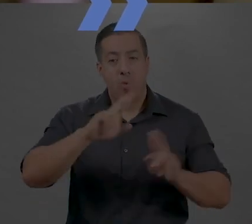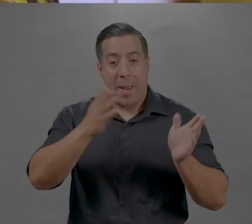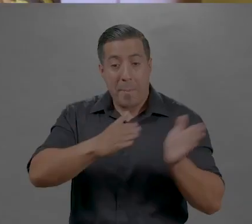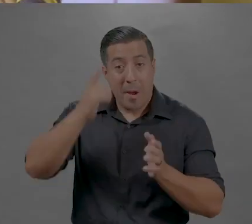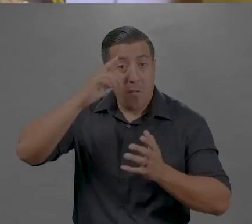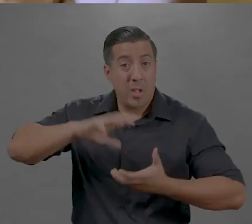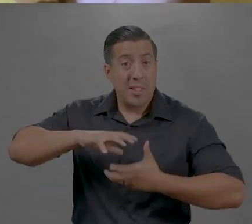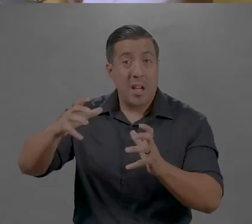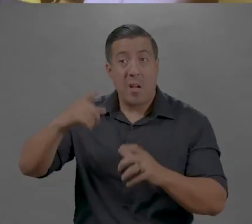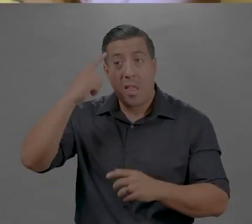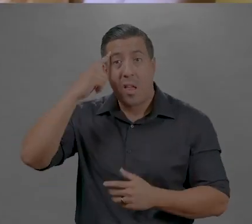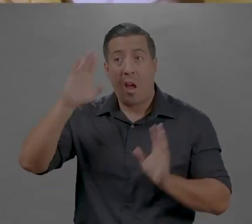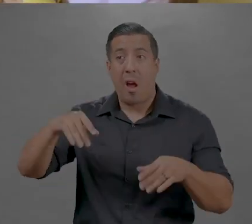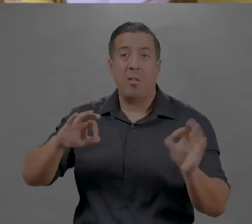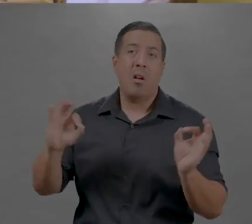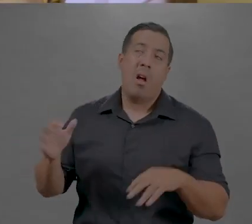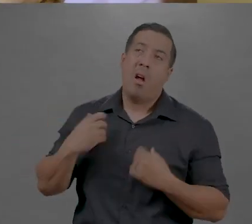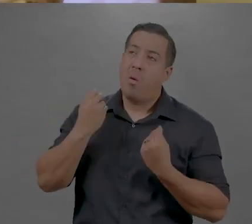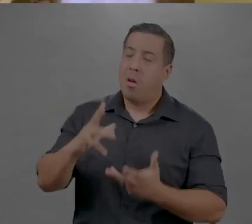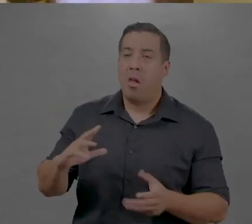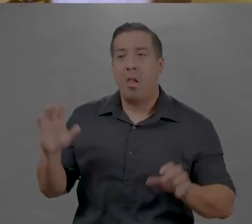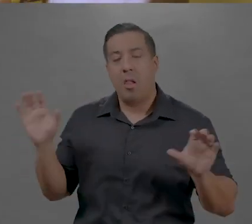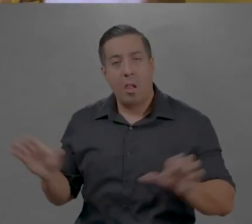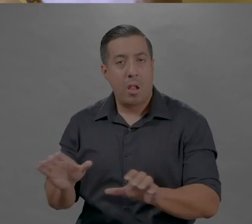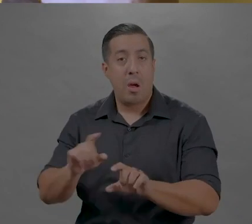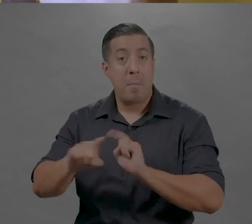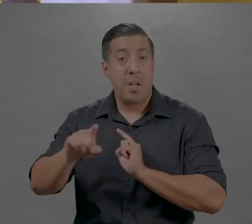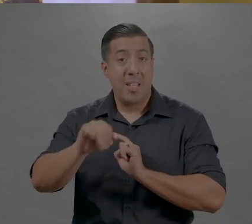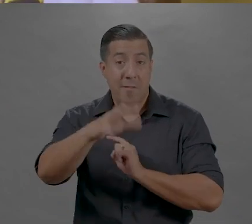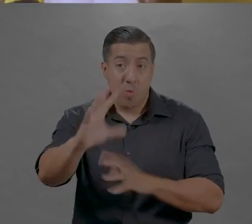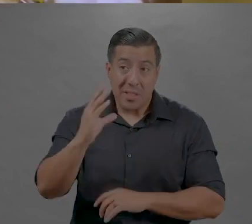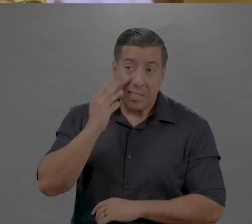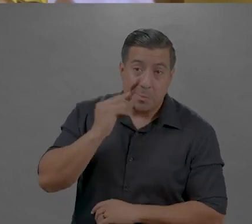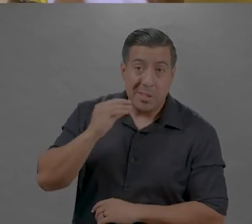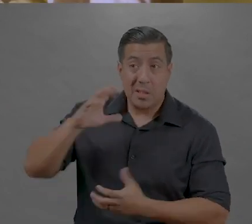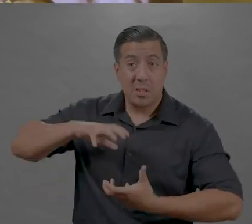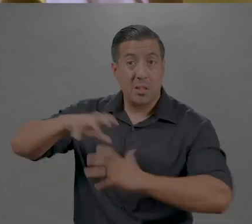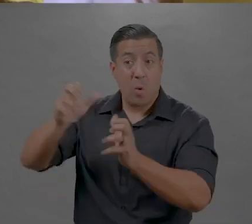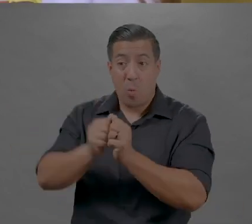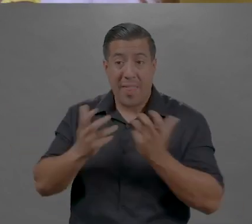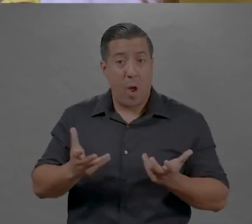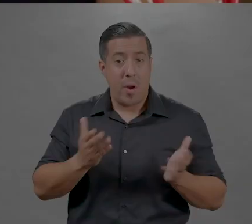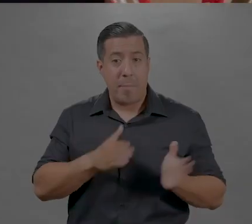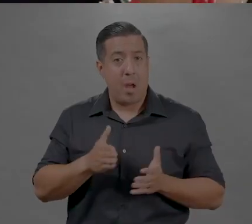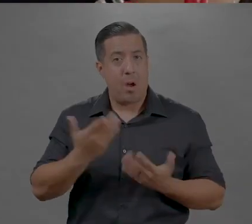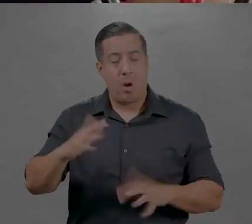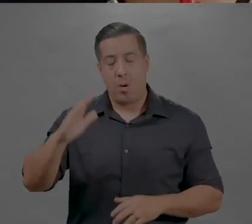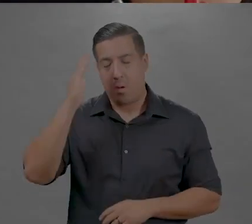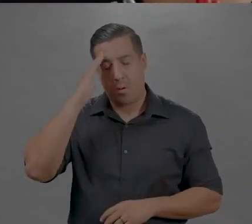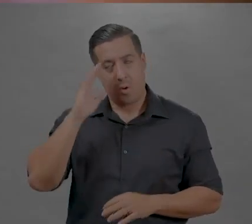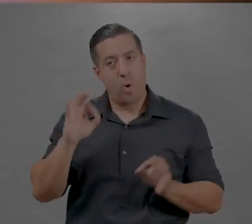Being prepared for a disaster may seem like a daunting task, but anyone who's ever gone through a disaster without a